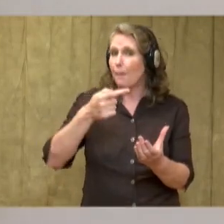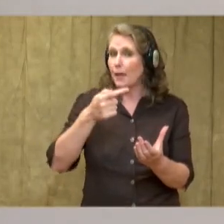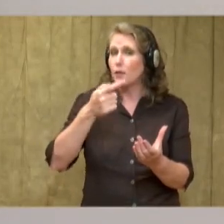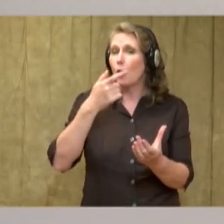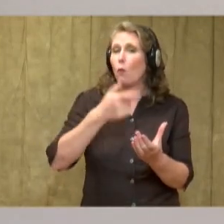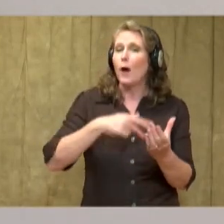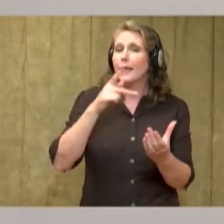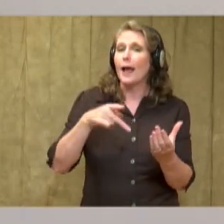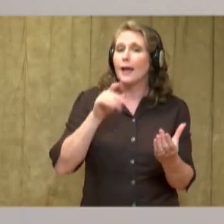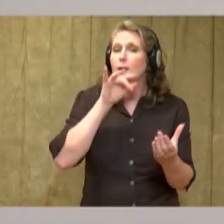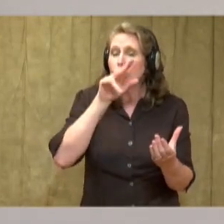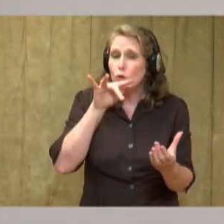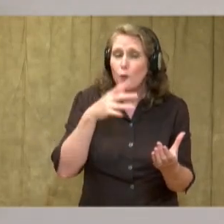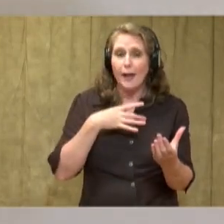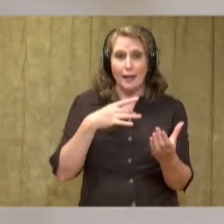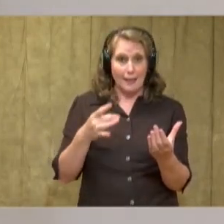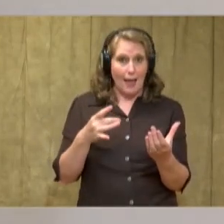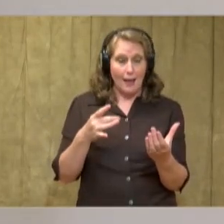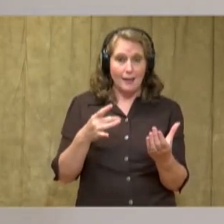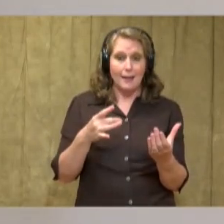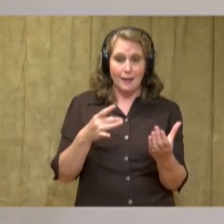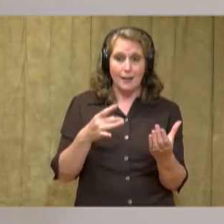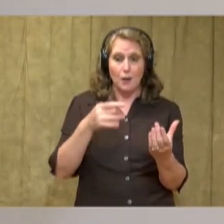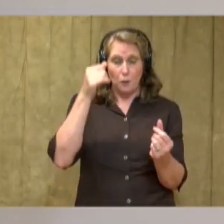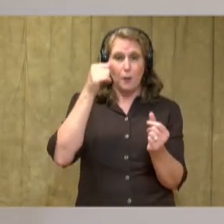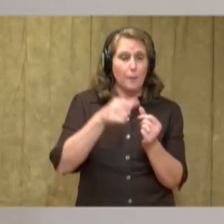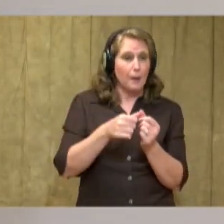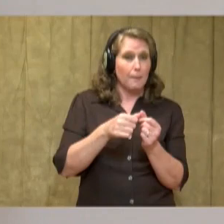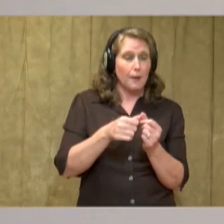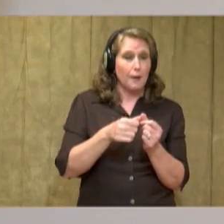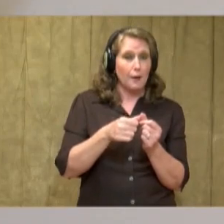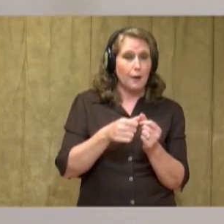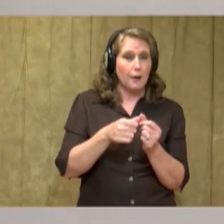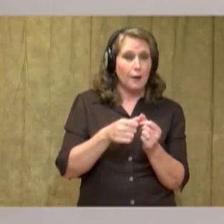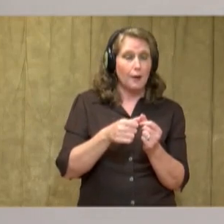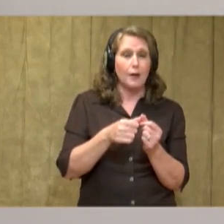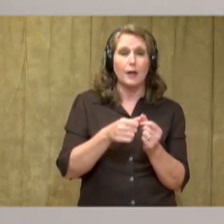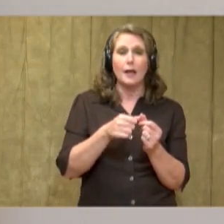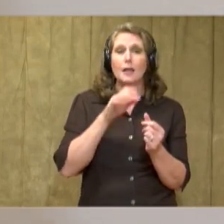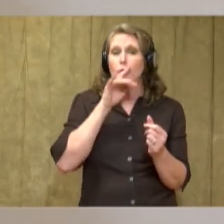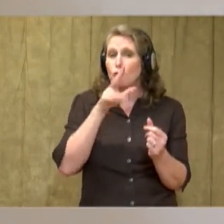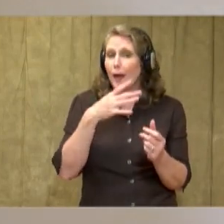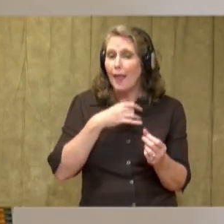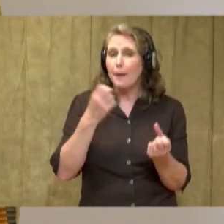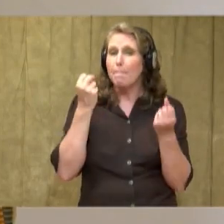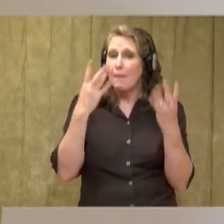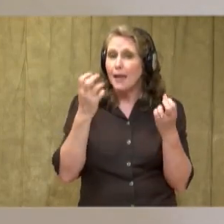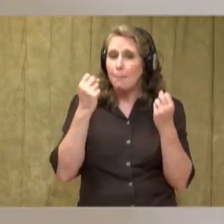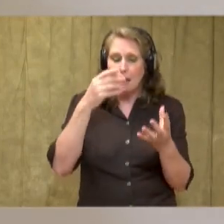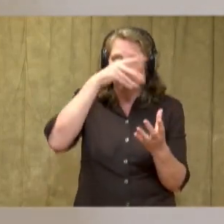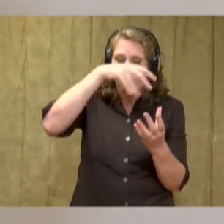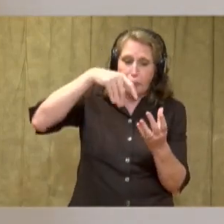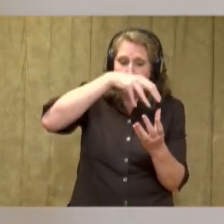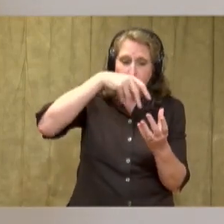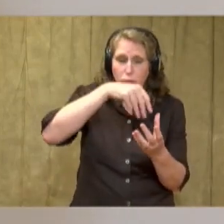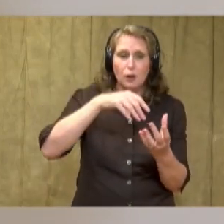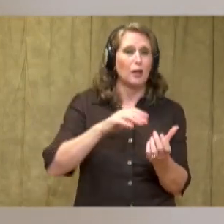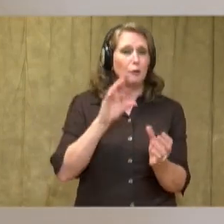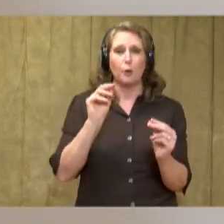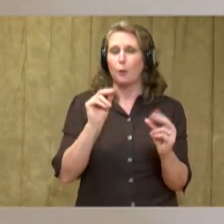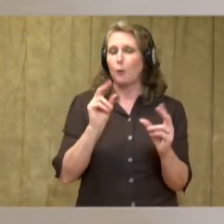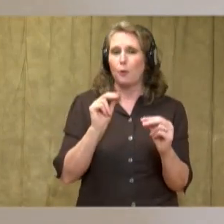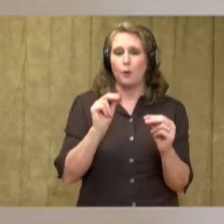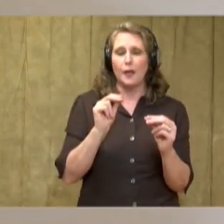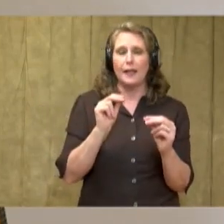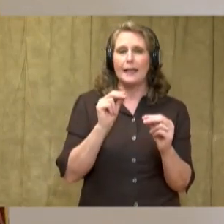taco? If you remember, does a dragon like a whole bunch of toppings? No, not a whole